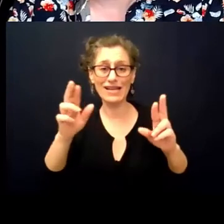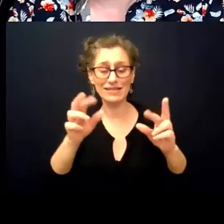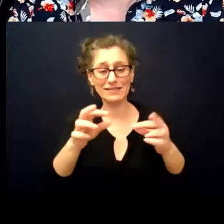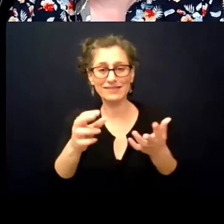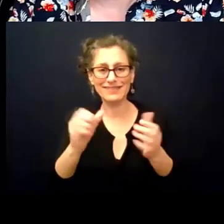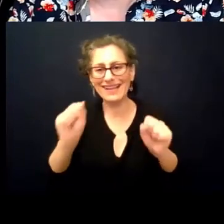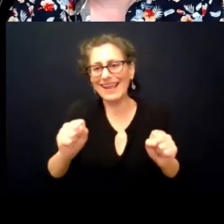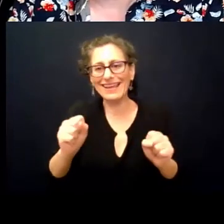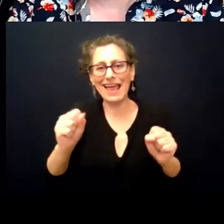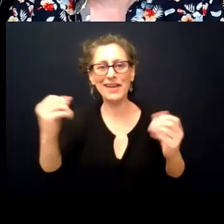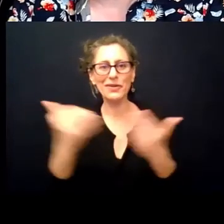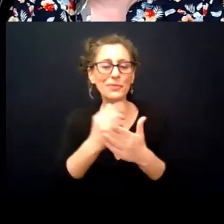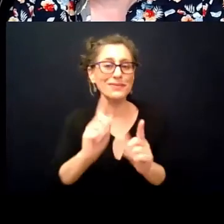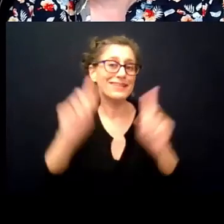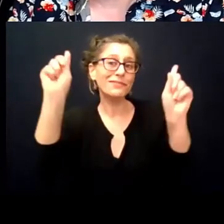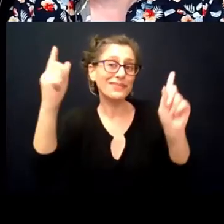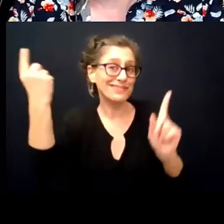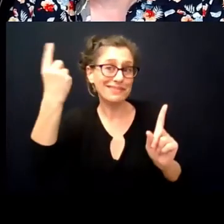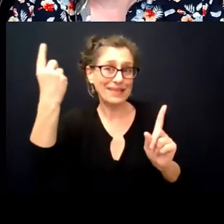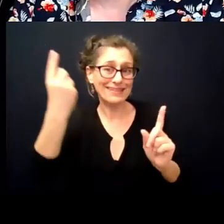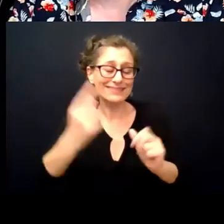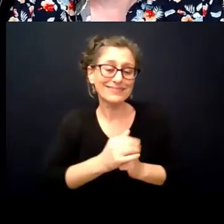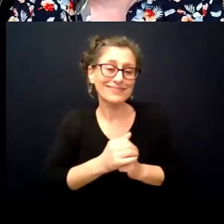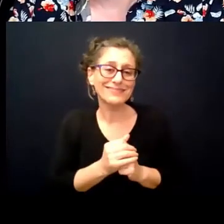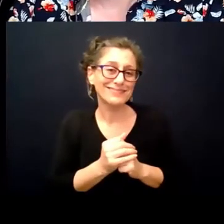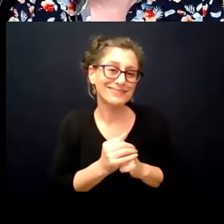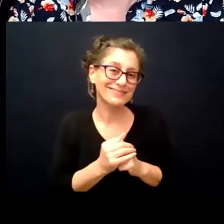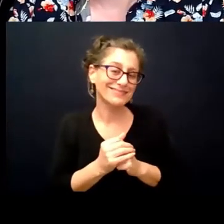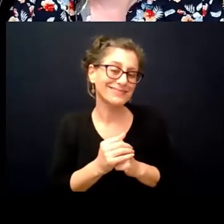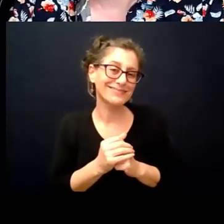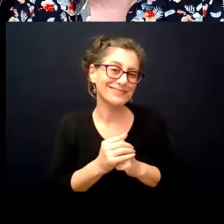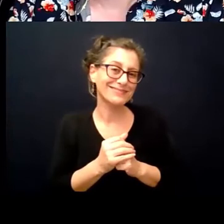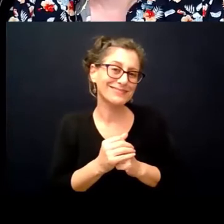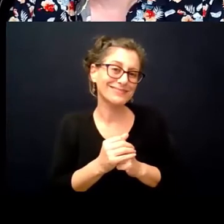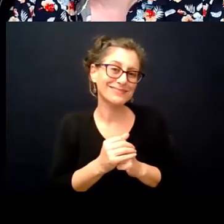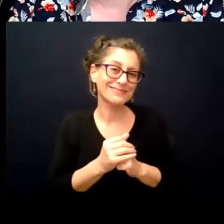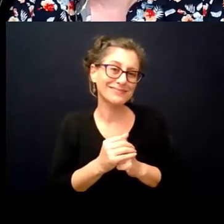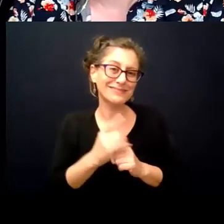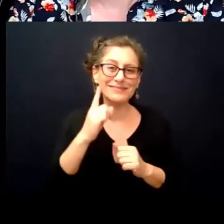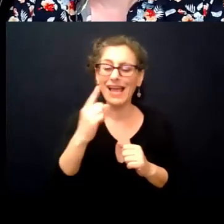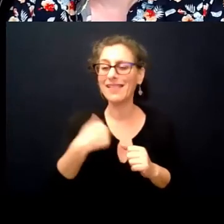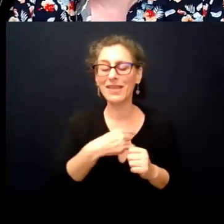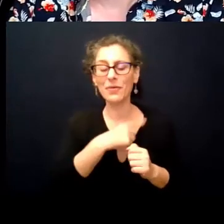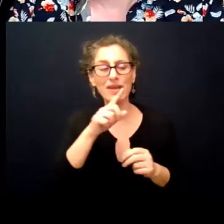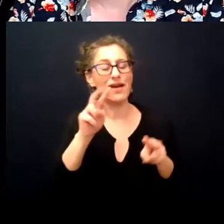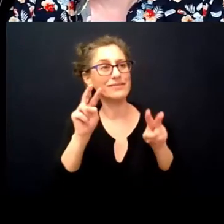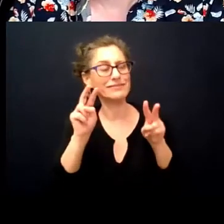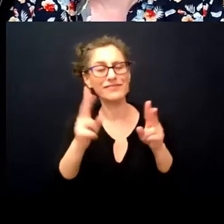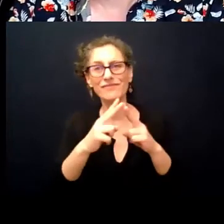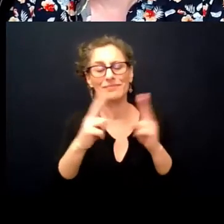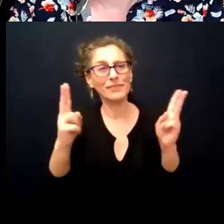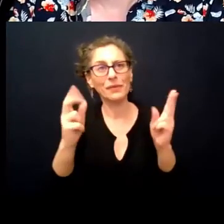can do something different. That I think we're endlessly ingenious,